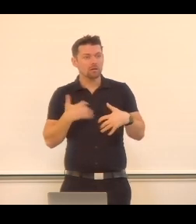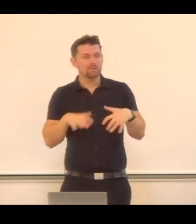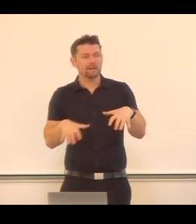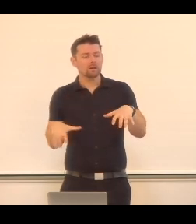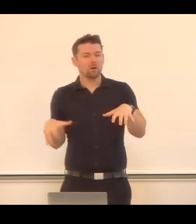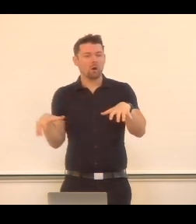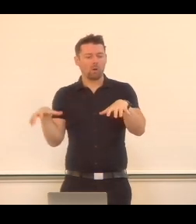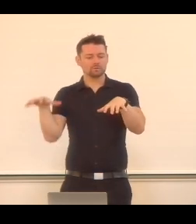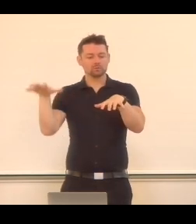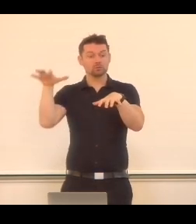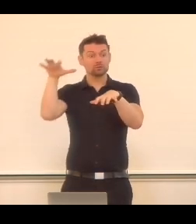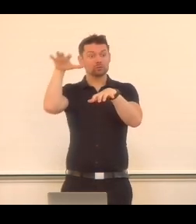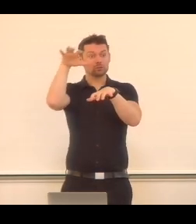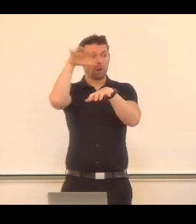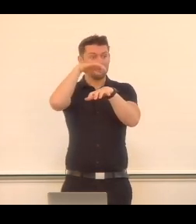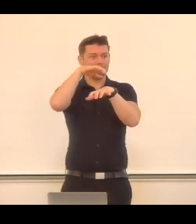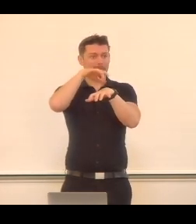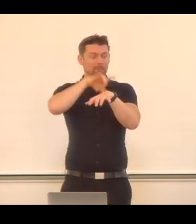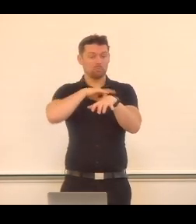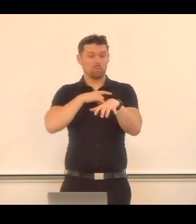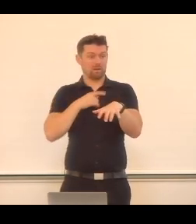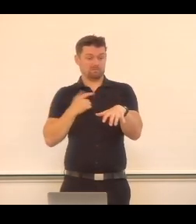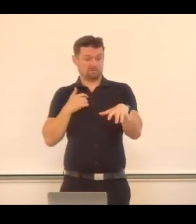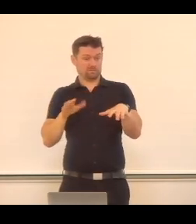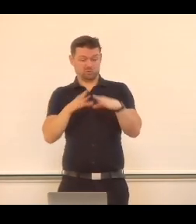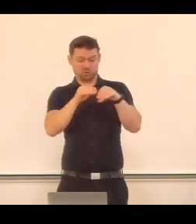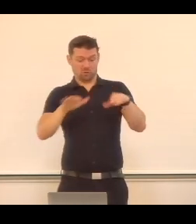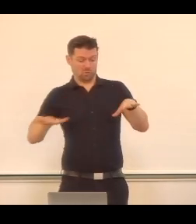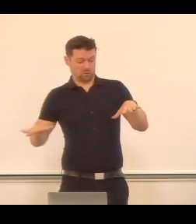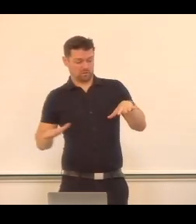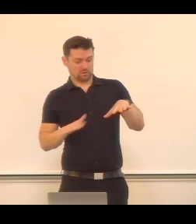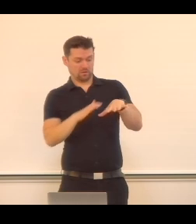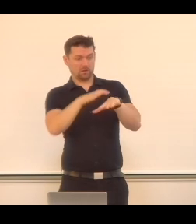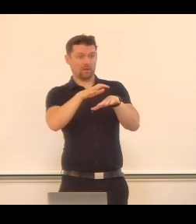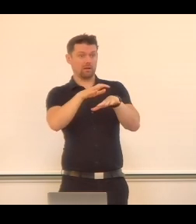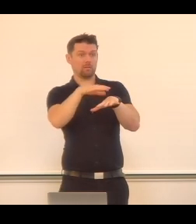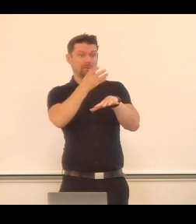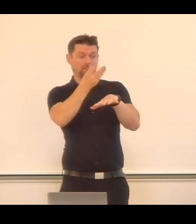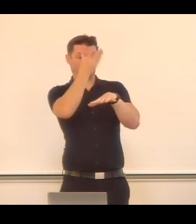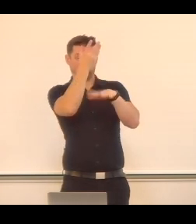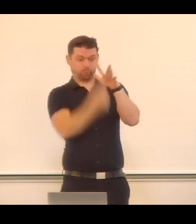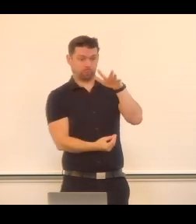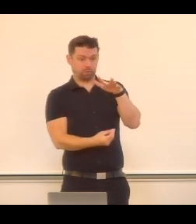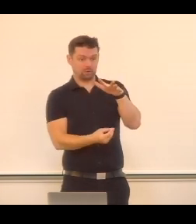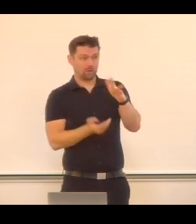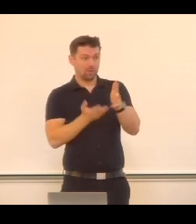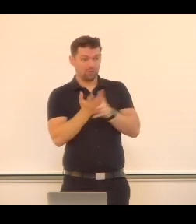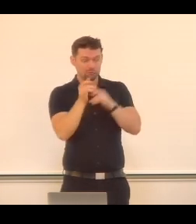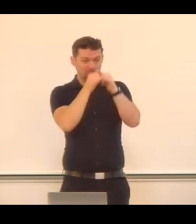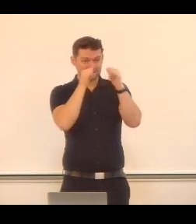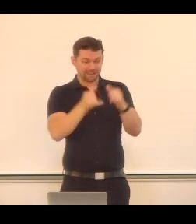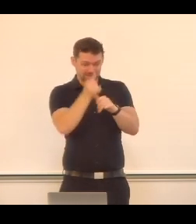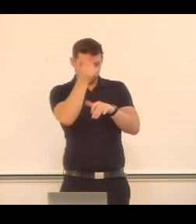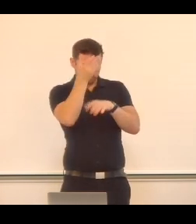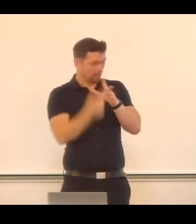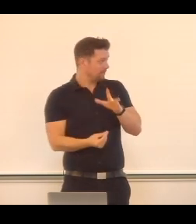of the galley tent because he just climbed up the snowdrift, and then he fell in through the tent roof into the